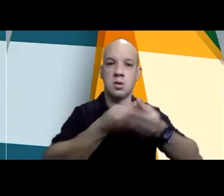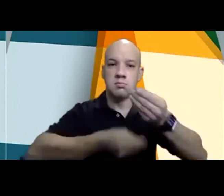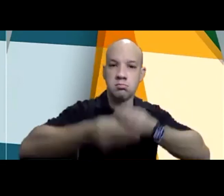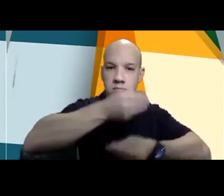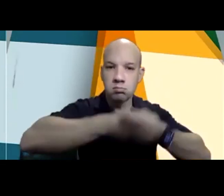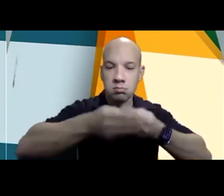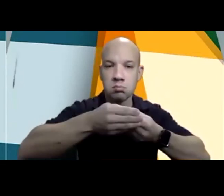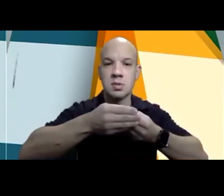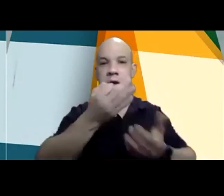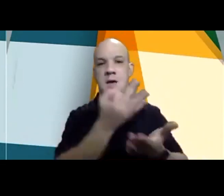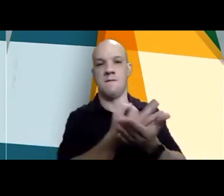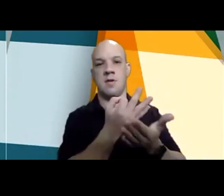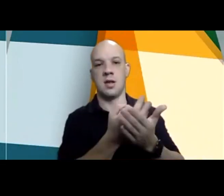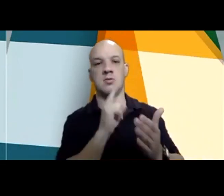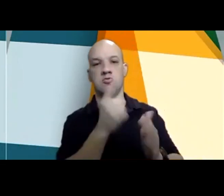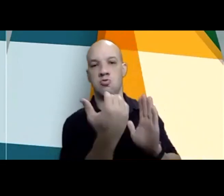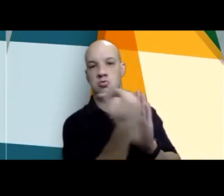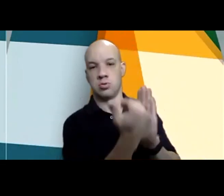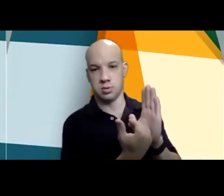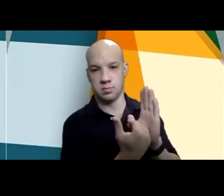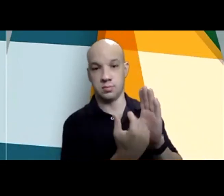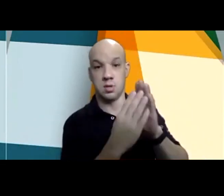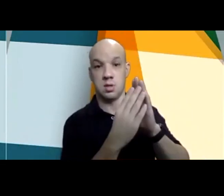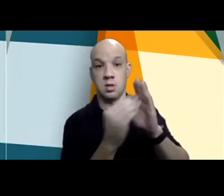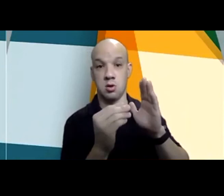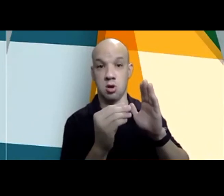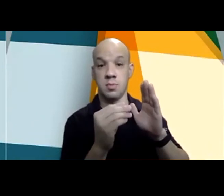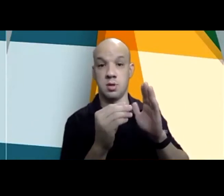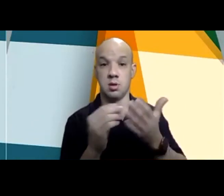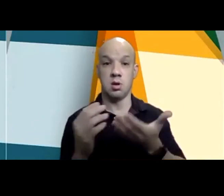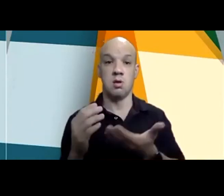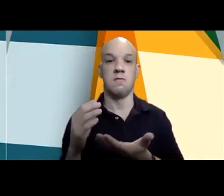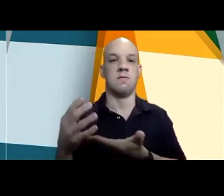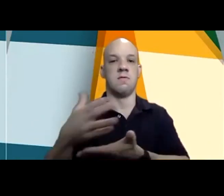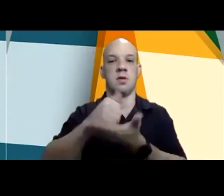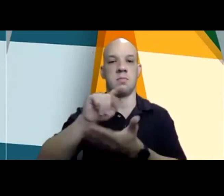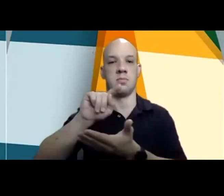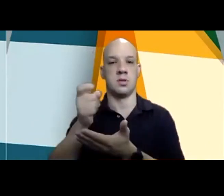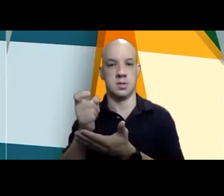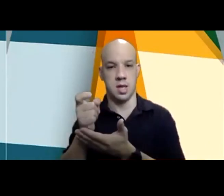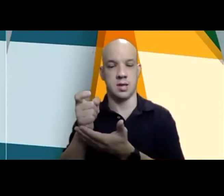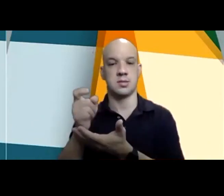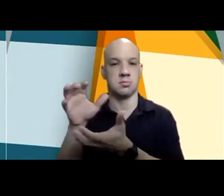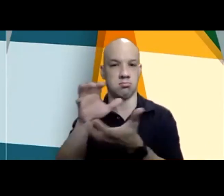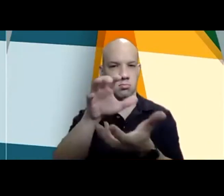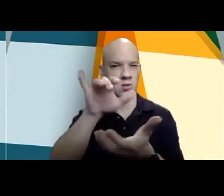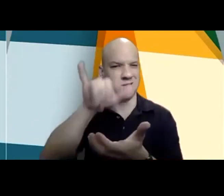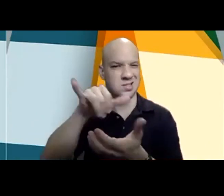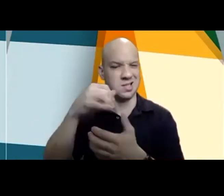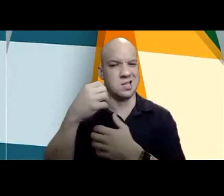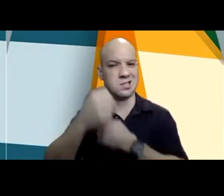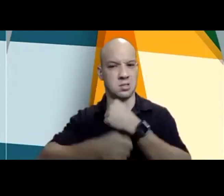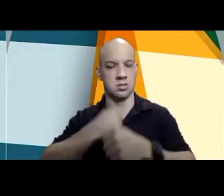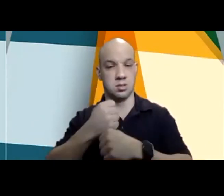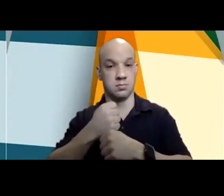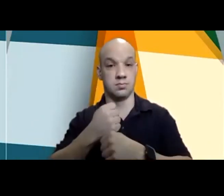statements. Copy of income tax return for the same 2 years. If proposer has more than 1